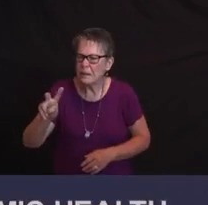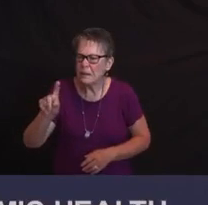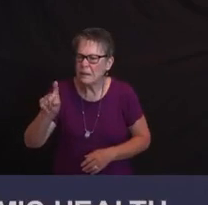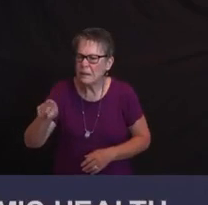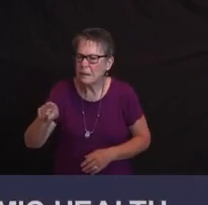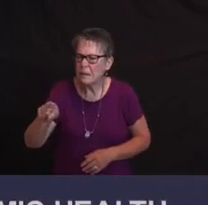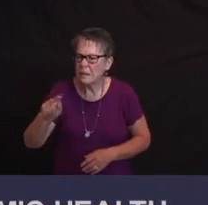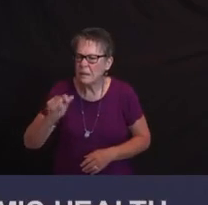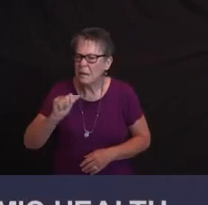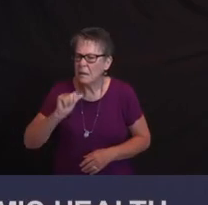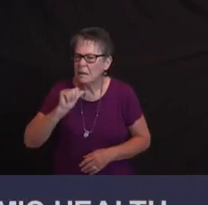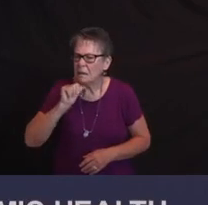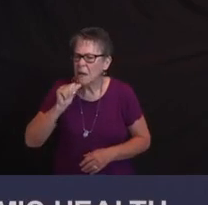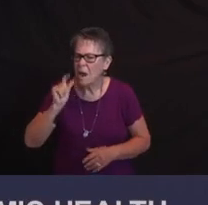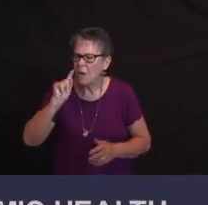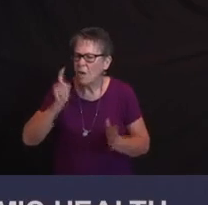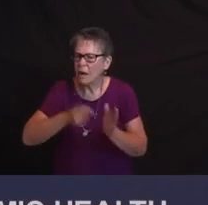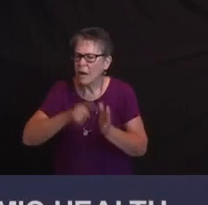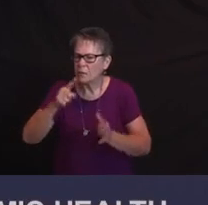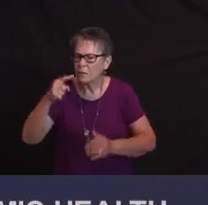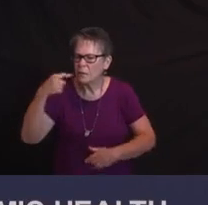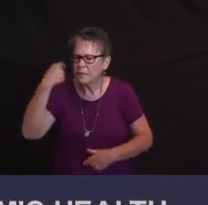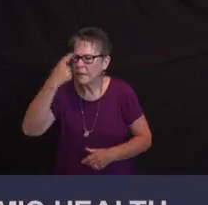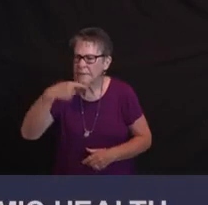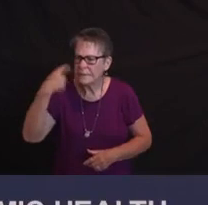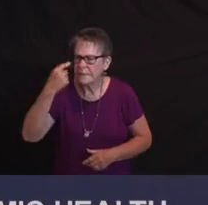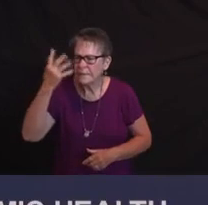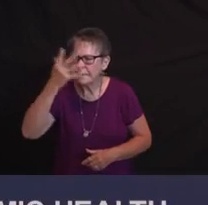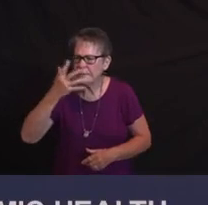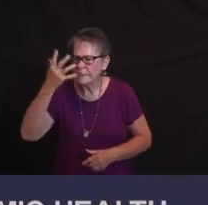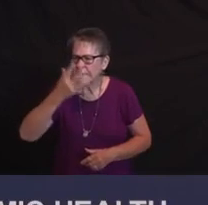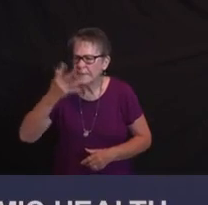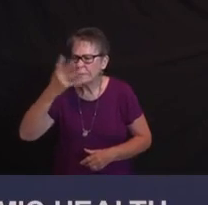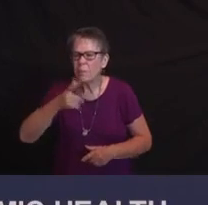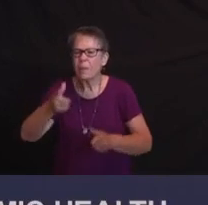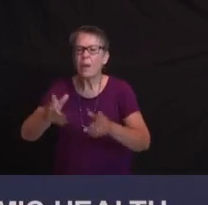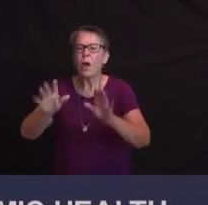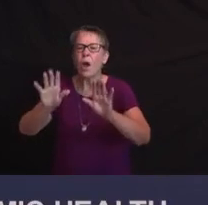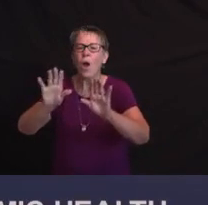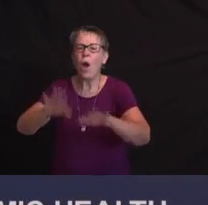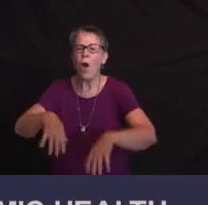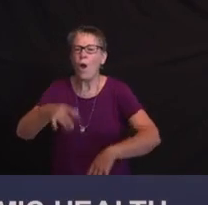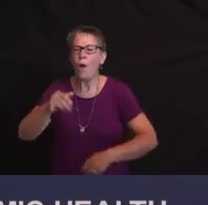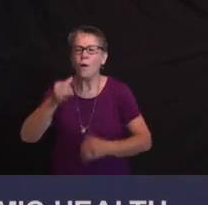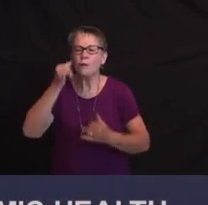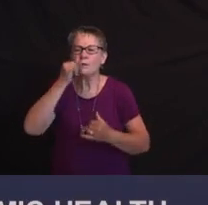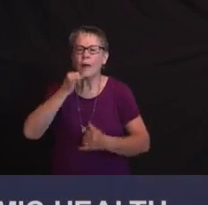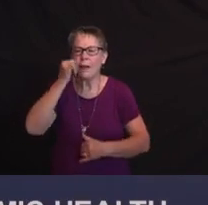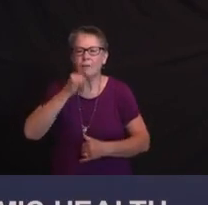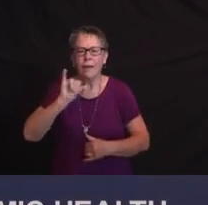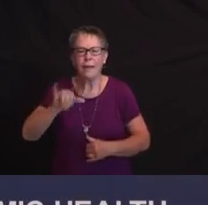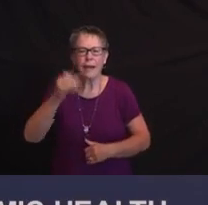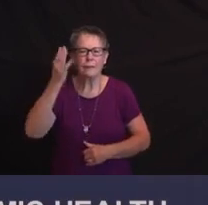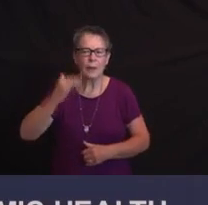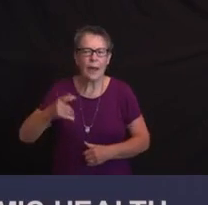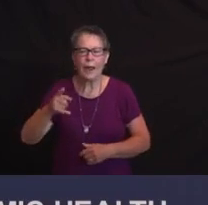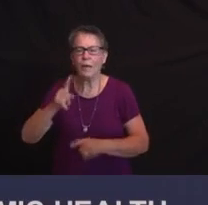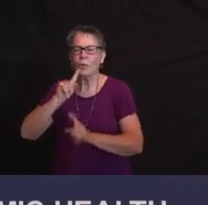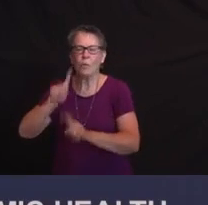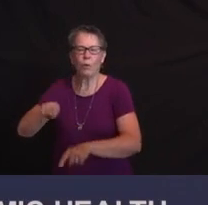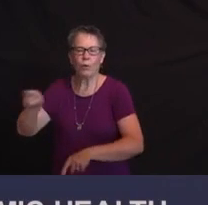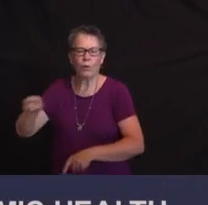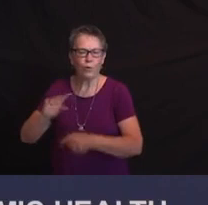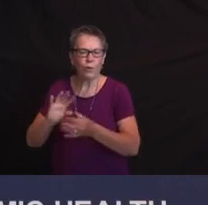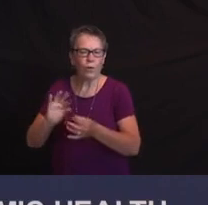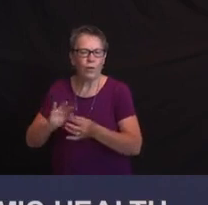Well, I had to shave, that's why. For Dr. Tan, I'd like to ask you, going forward as the Delta variant spreads, what are the metrics that people should